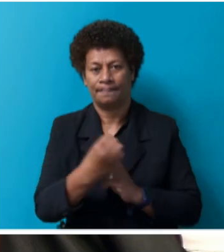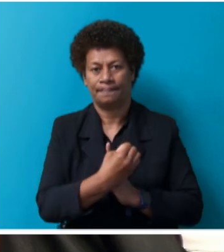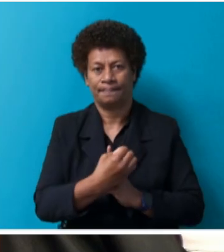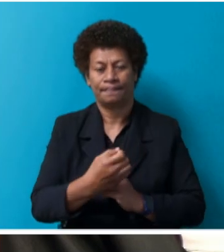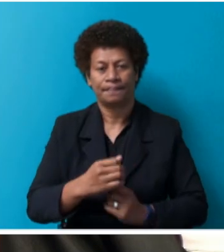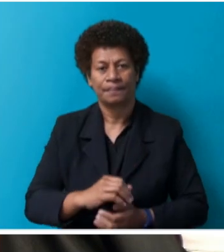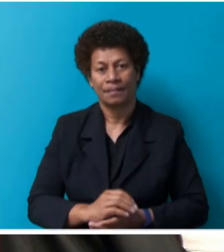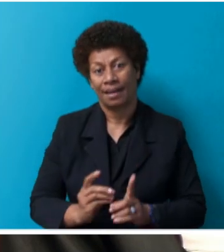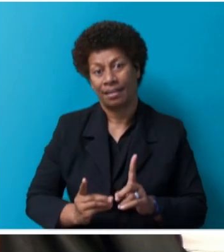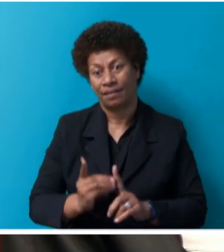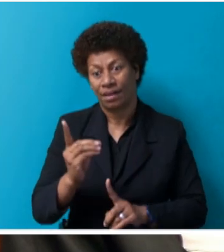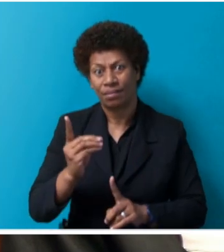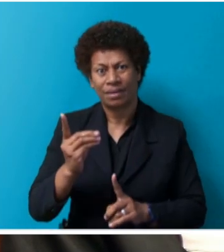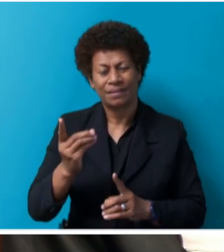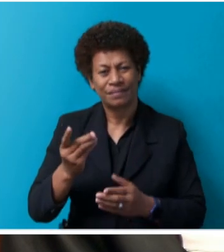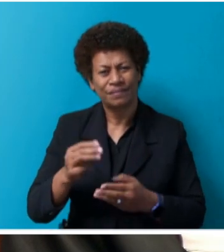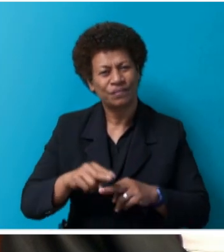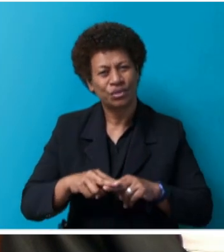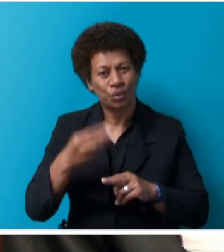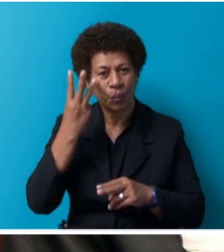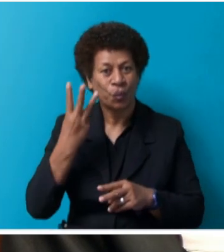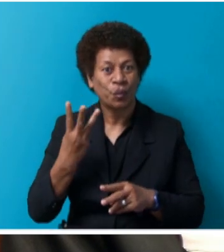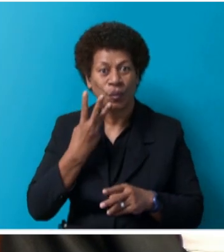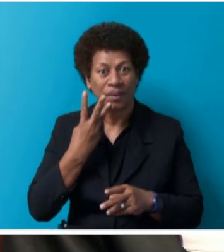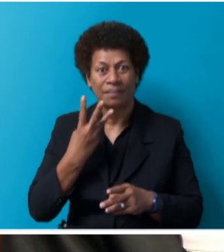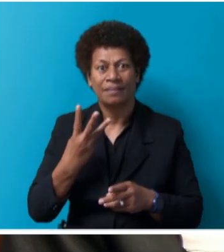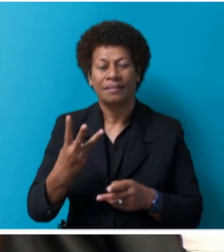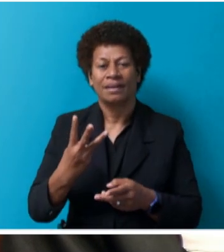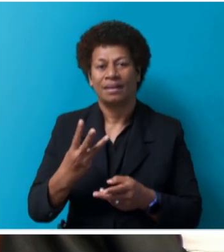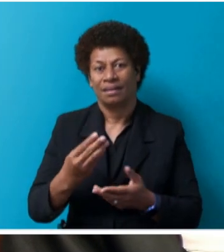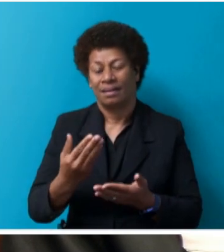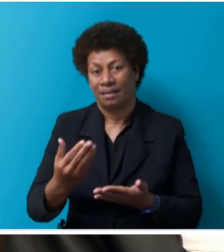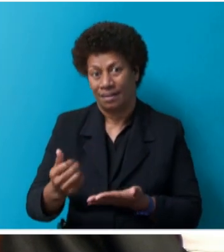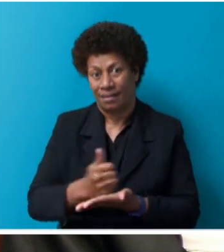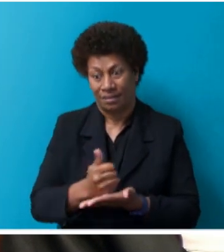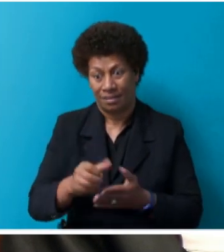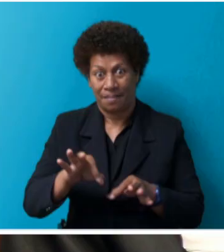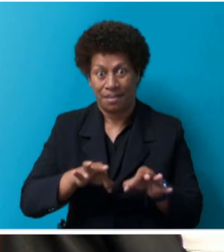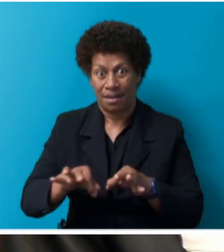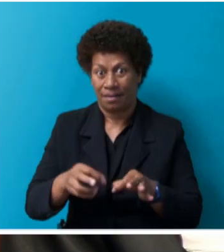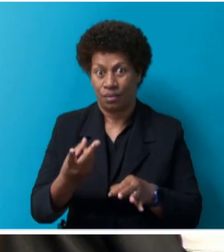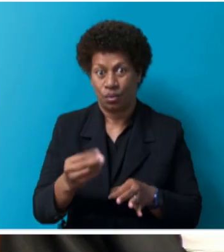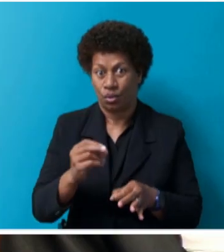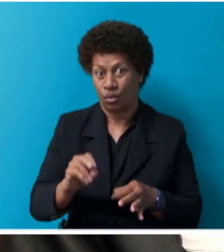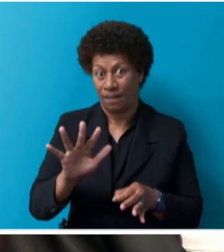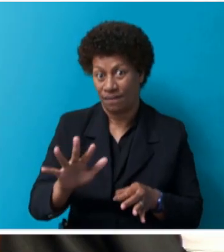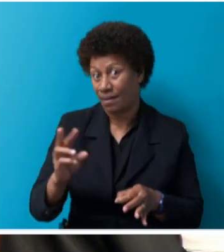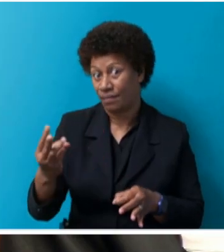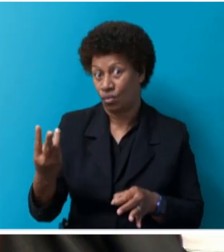The development of the Fiji Women's Economic Empowerment National Action Plan, or WENAP 2025 to 2030, has